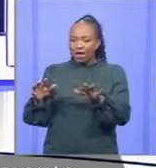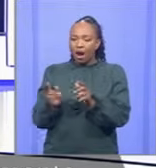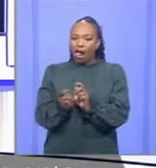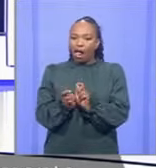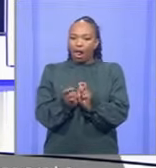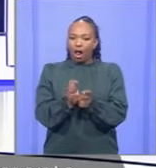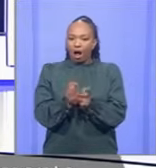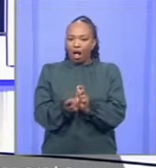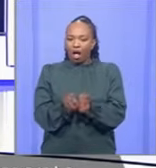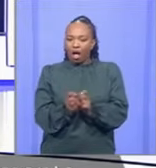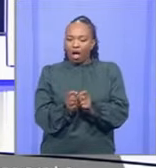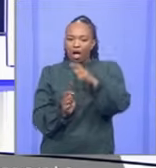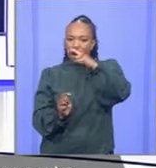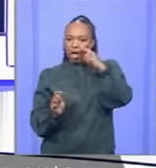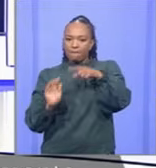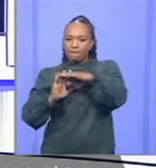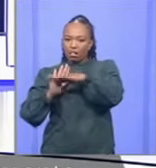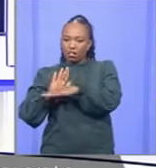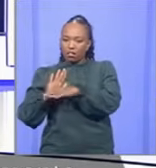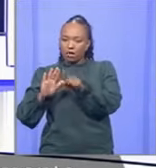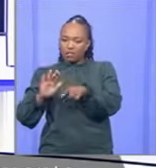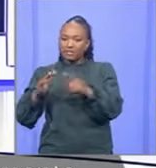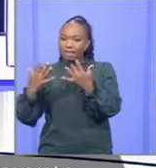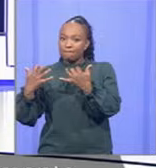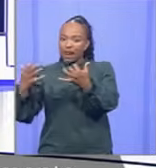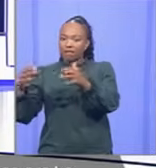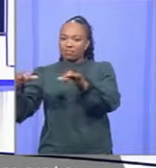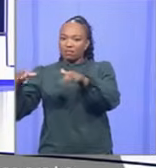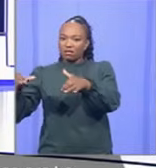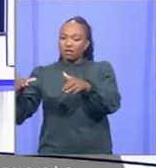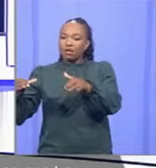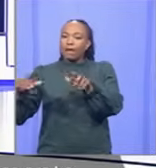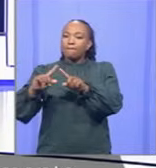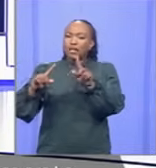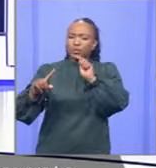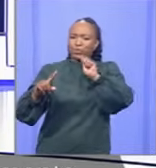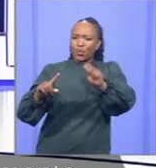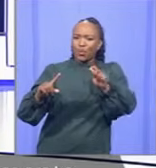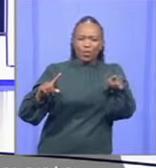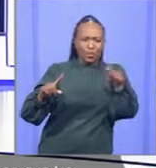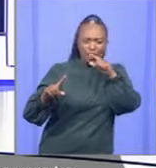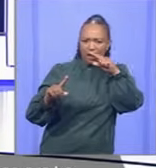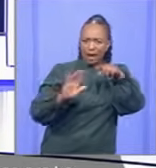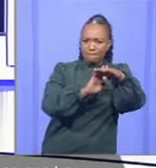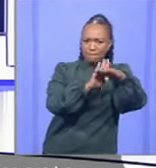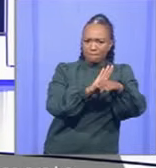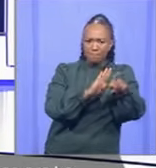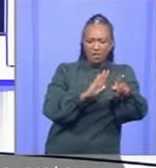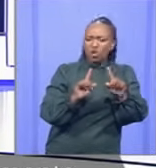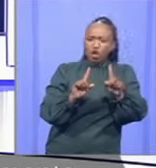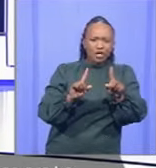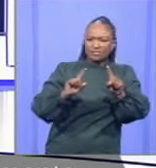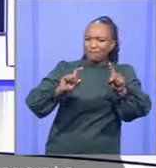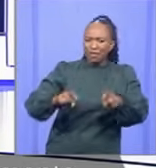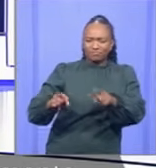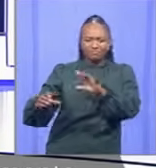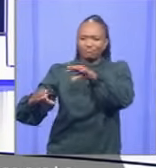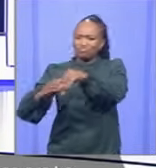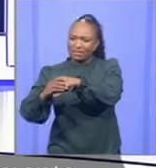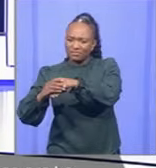ba bangwe lenaneong la bao ba yago parlamenteng mola ka go le lengwe ba bangwe ba se ba swanelwa go ba lenaneong